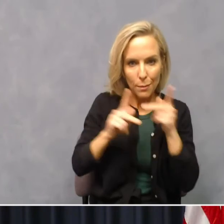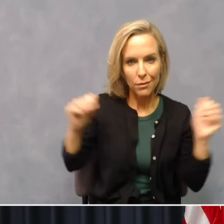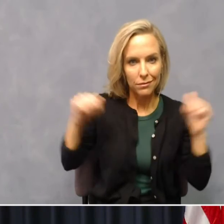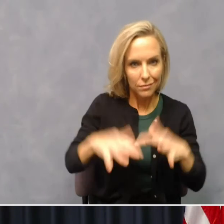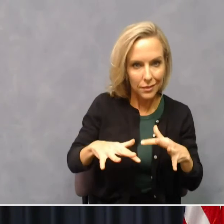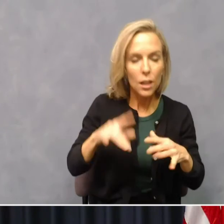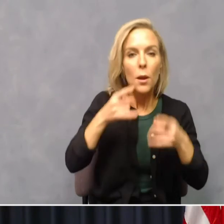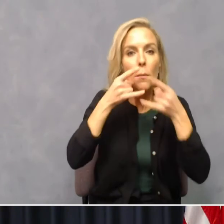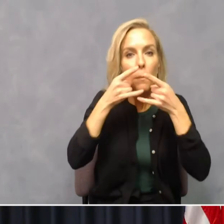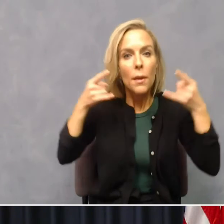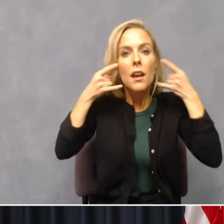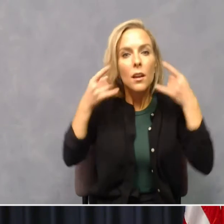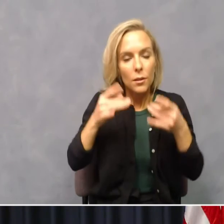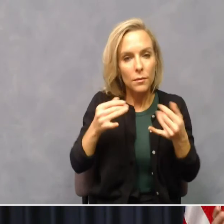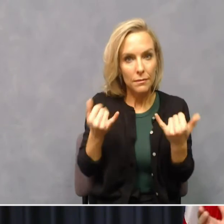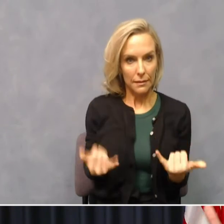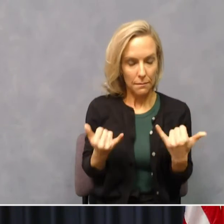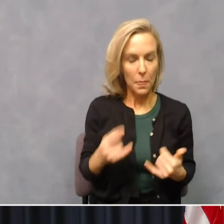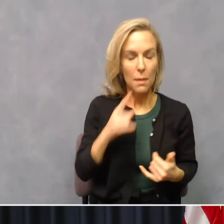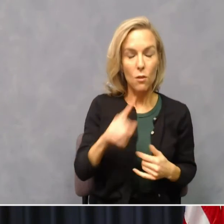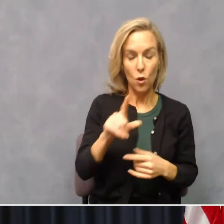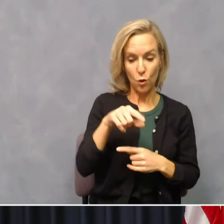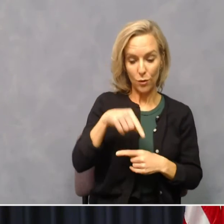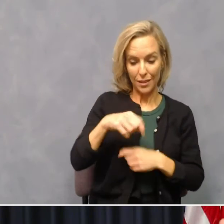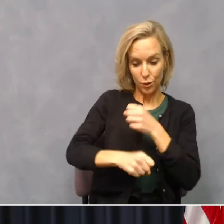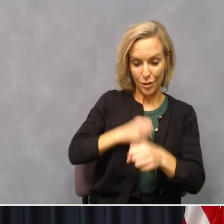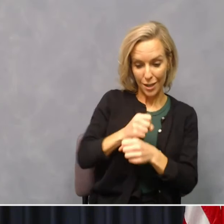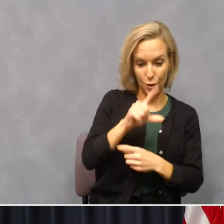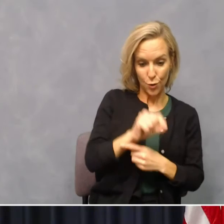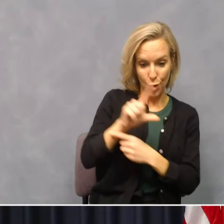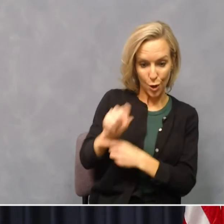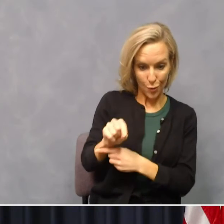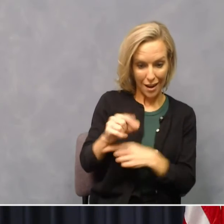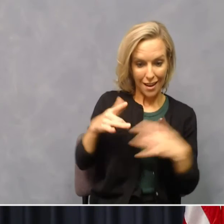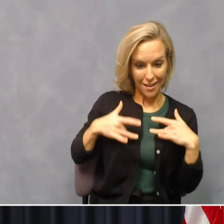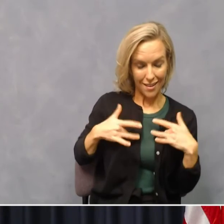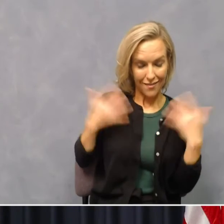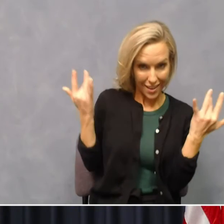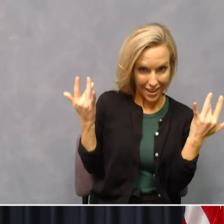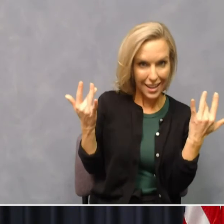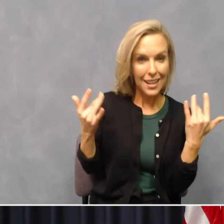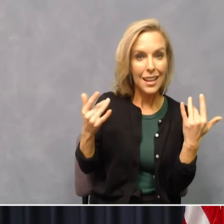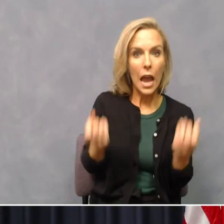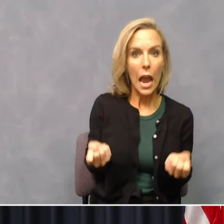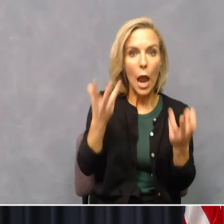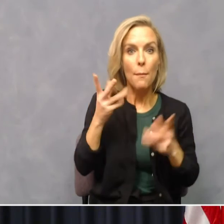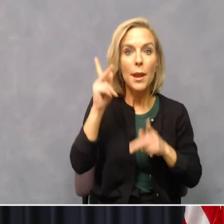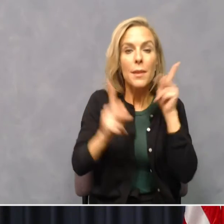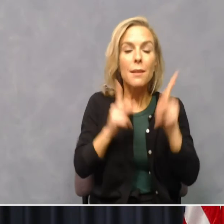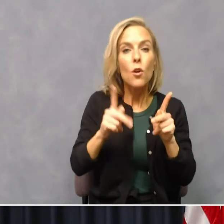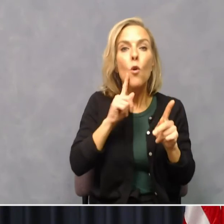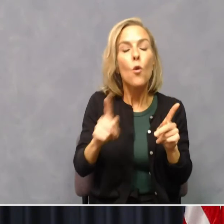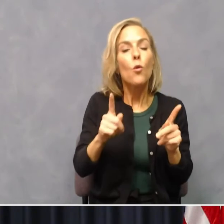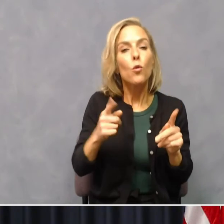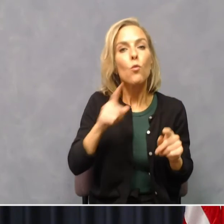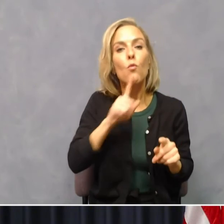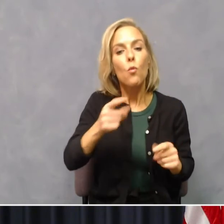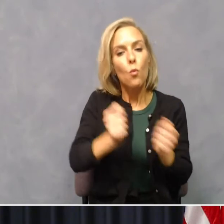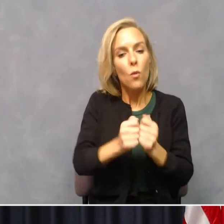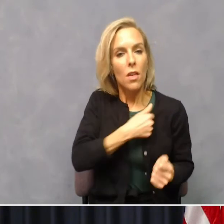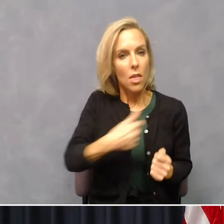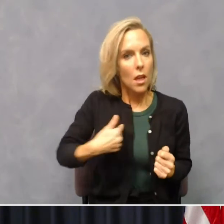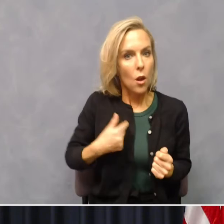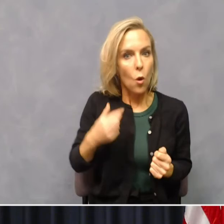holidays in 2020 is going to dictate how many people are and are not with us for holidays in